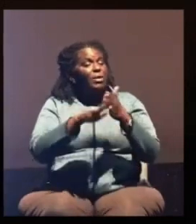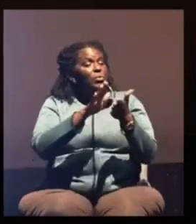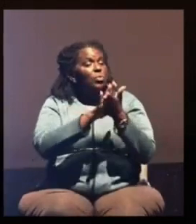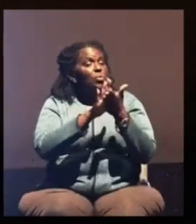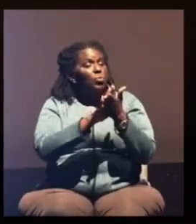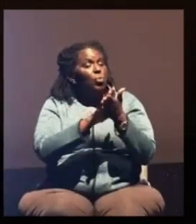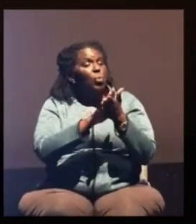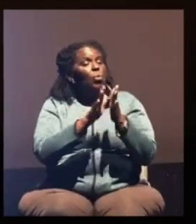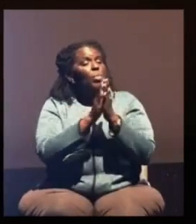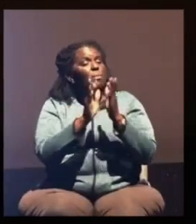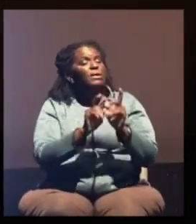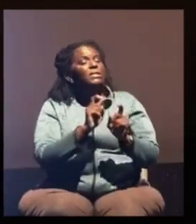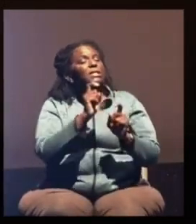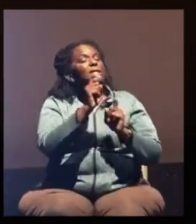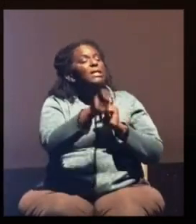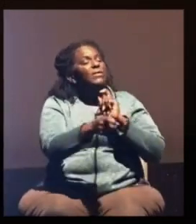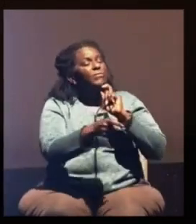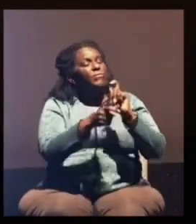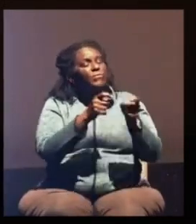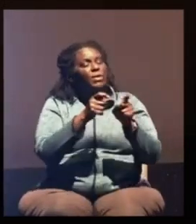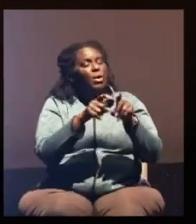the kids all the library cards.